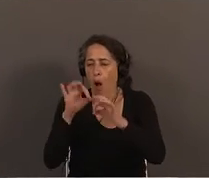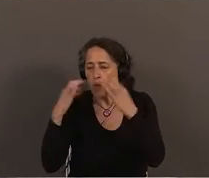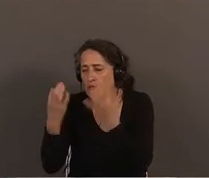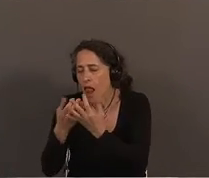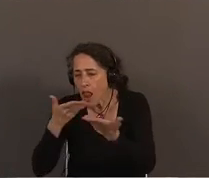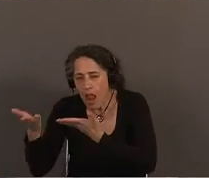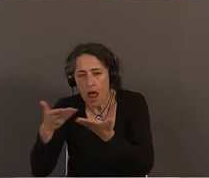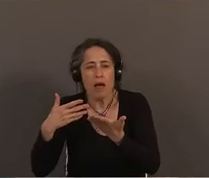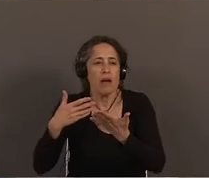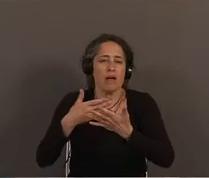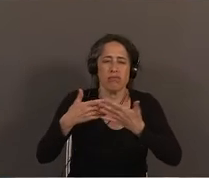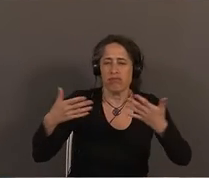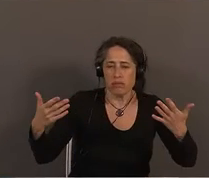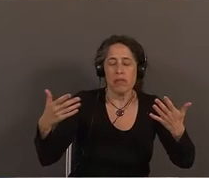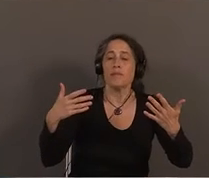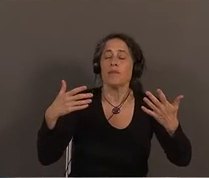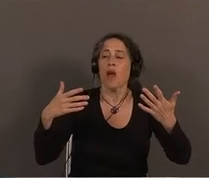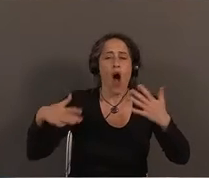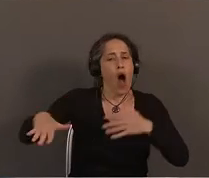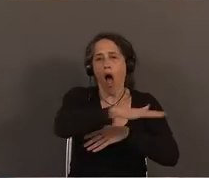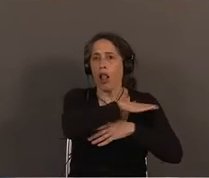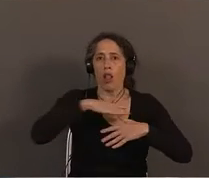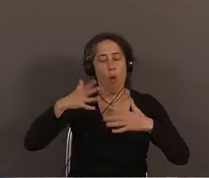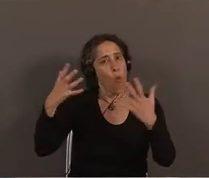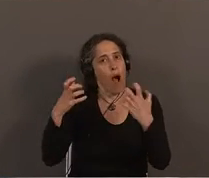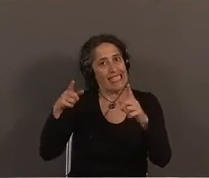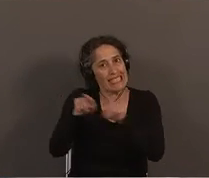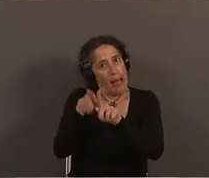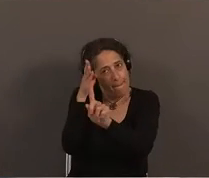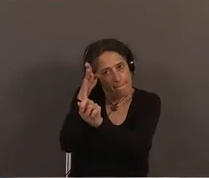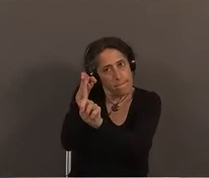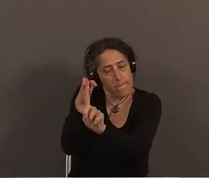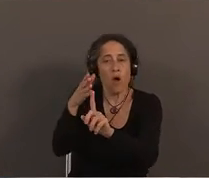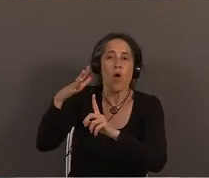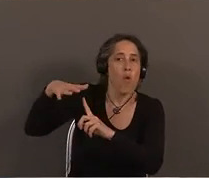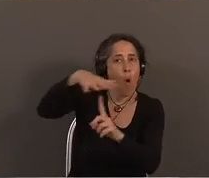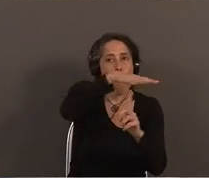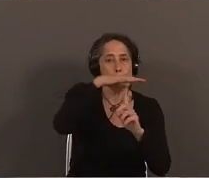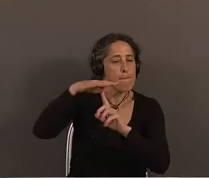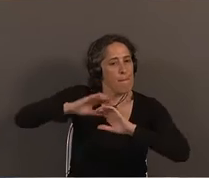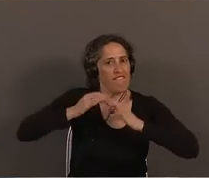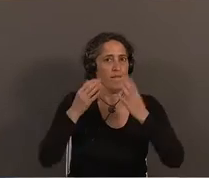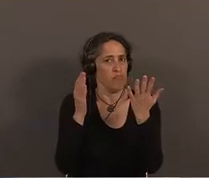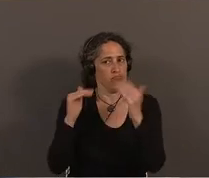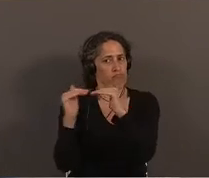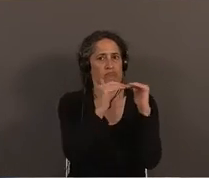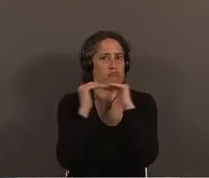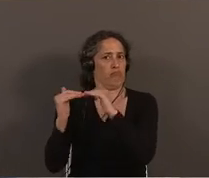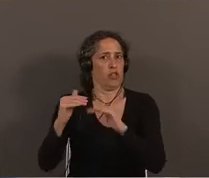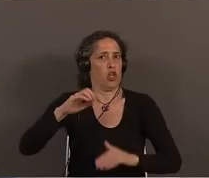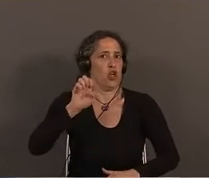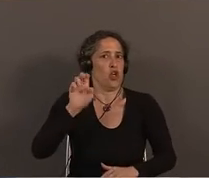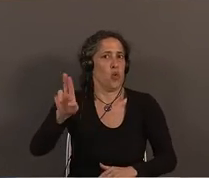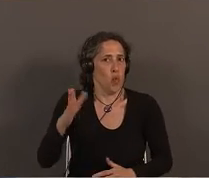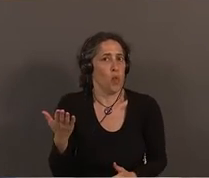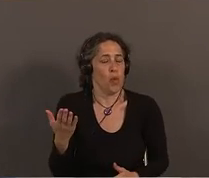So that question was decided. So everyone was on the same level, on the same page that we should arrive to this day today with this result. The